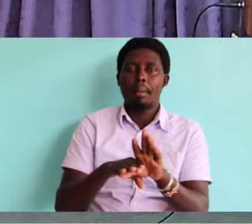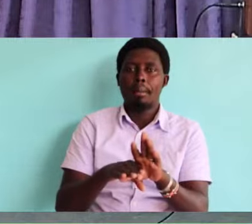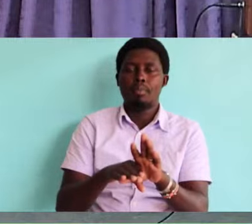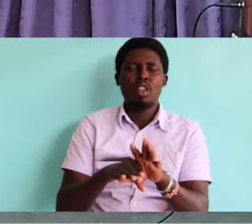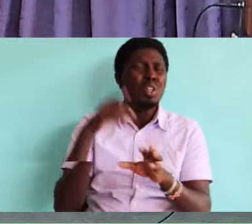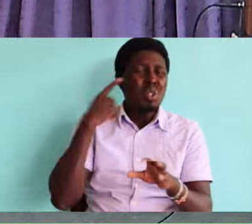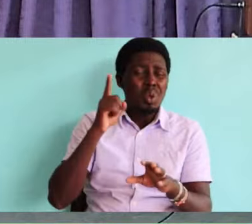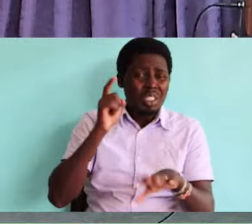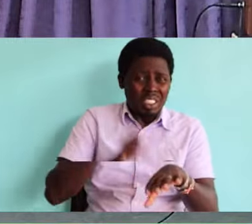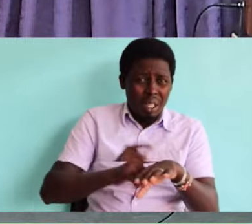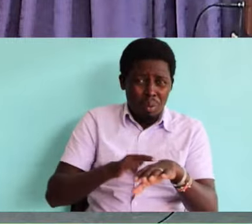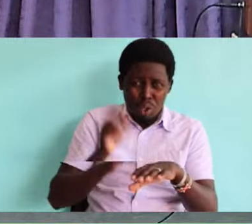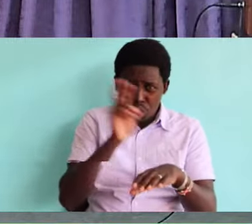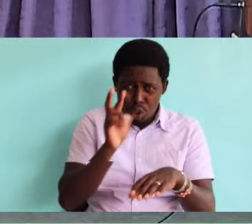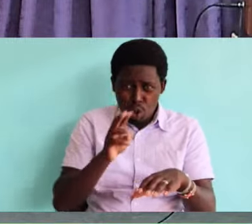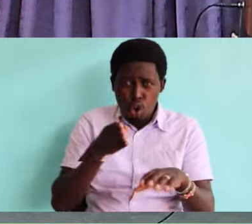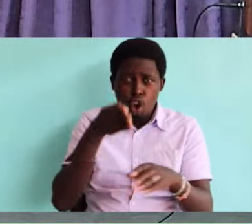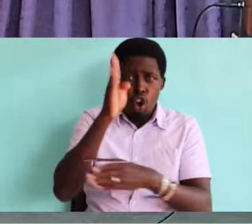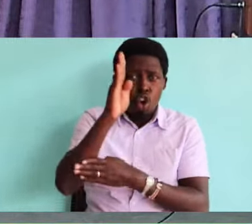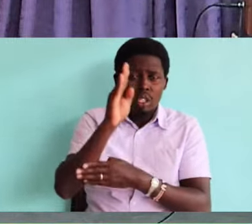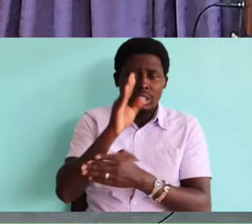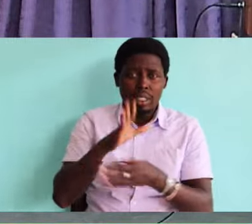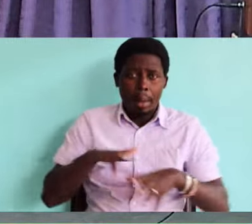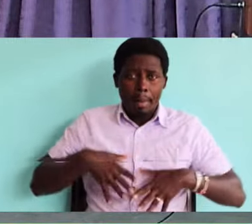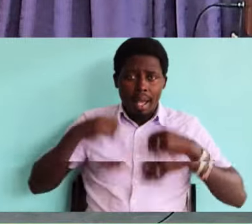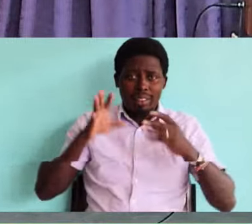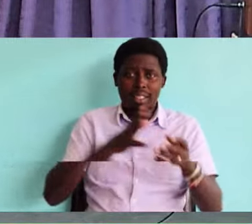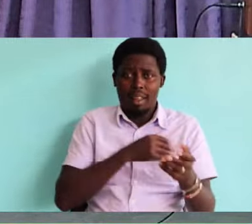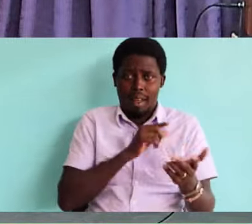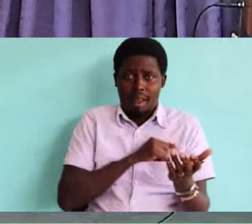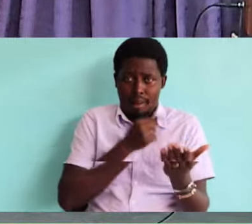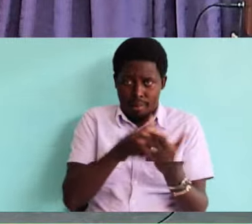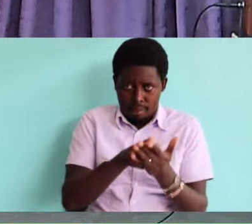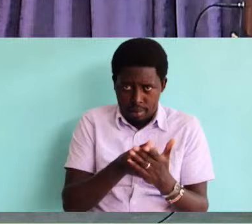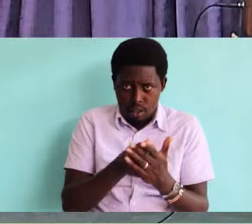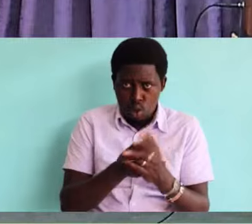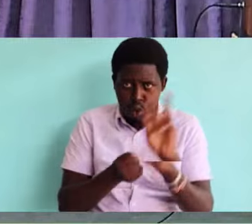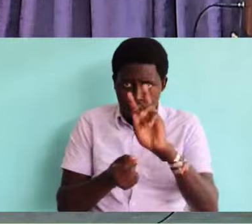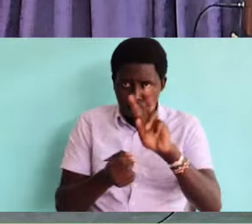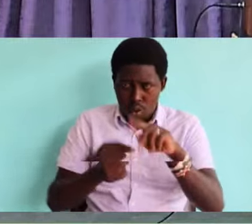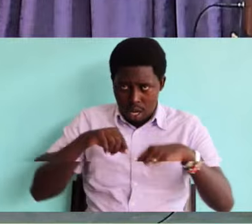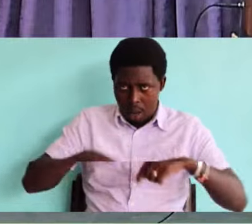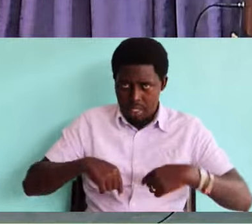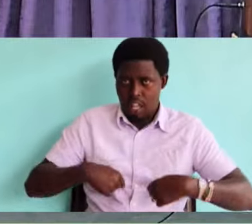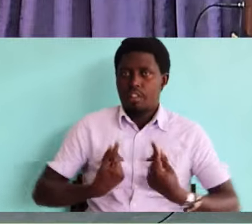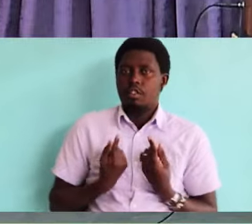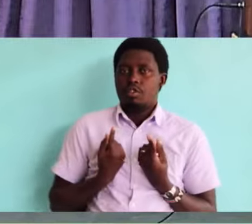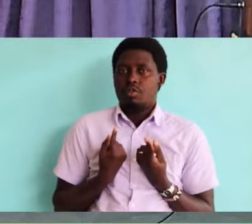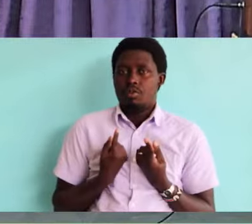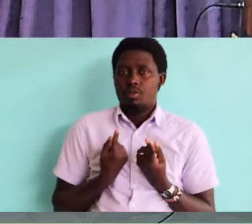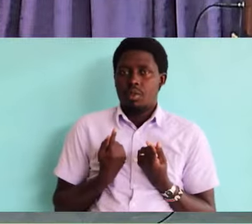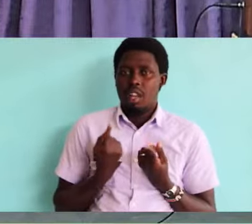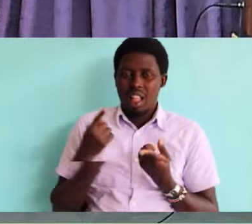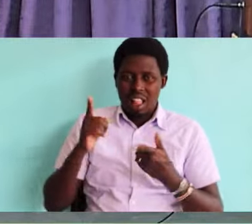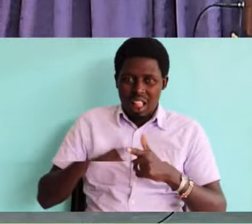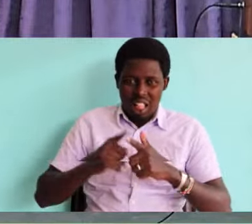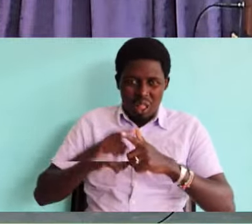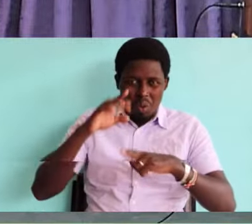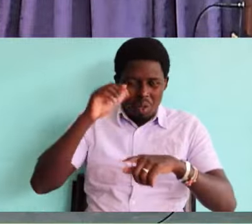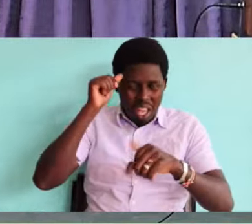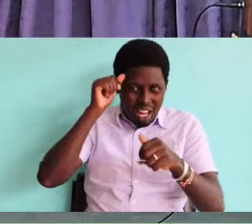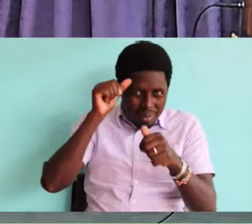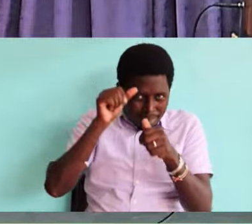So when we look at God's mercy and grace, we look at ourselves and get reminded